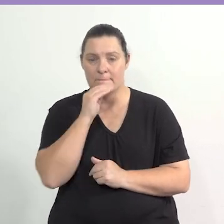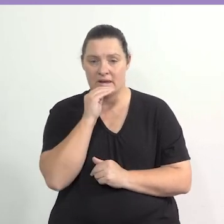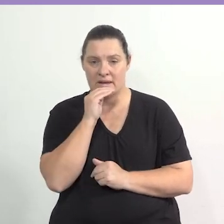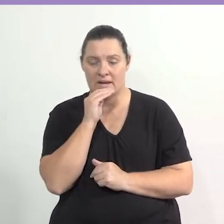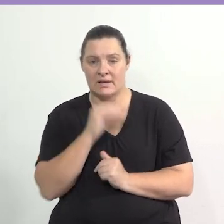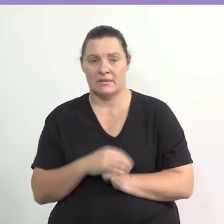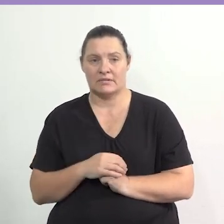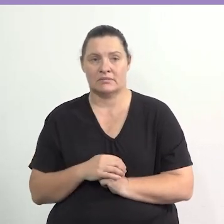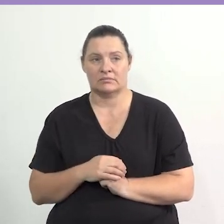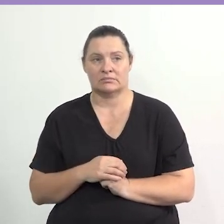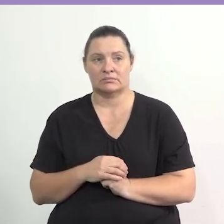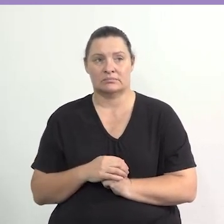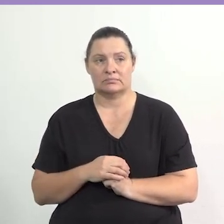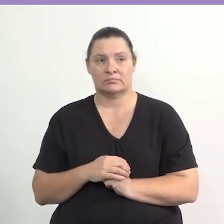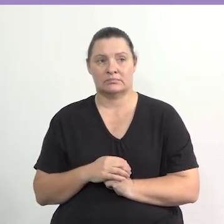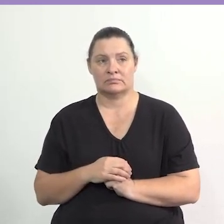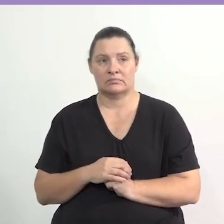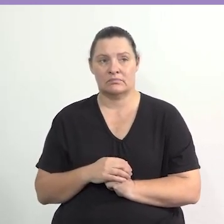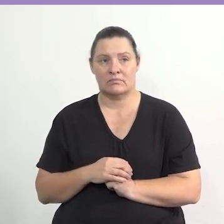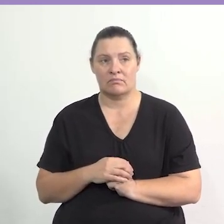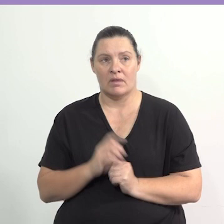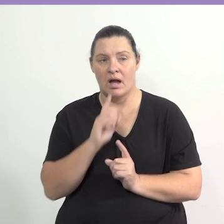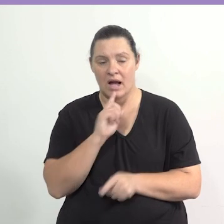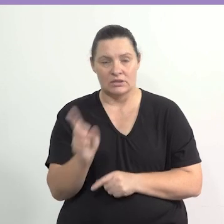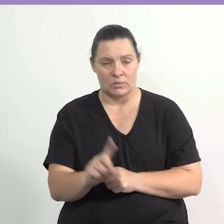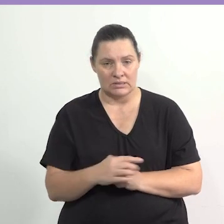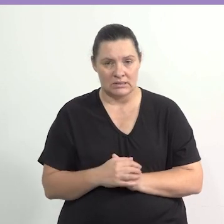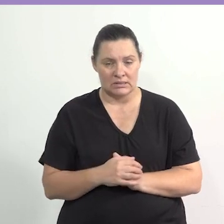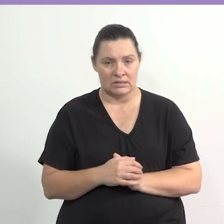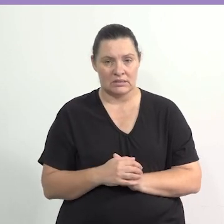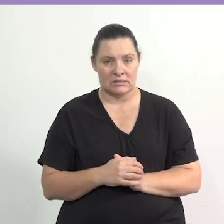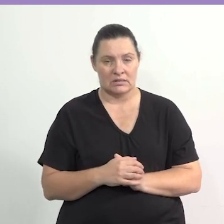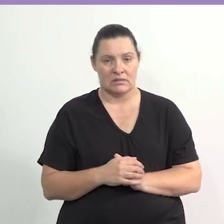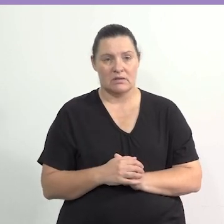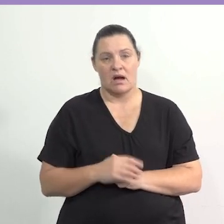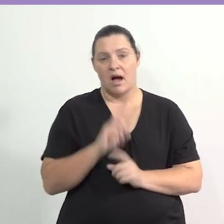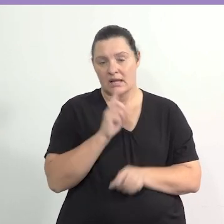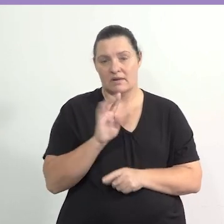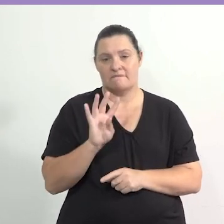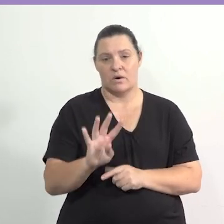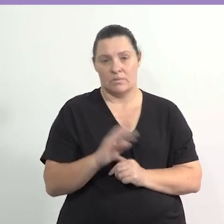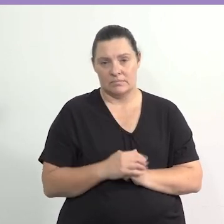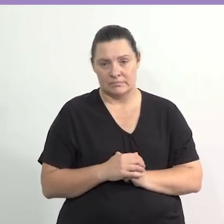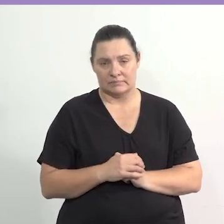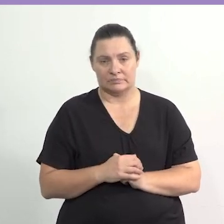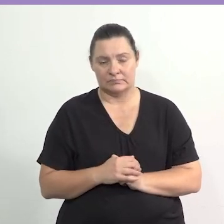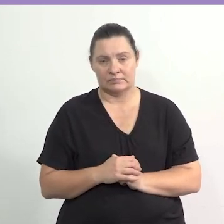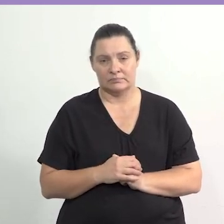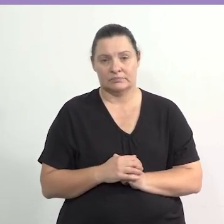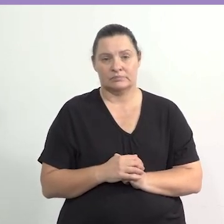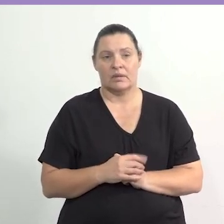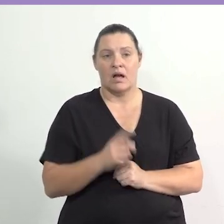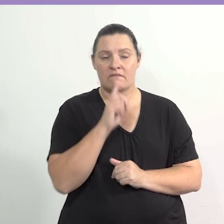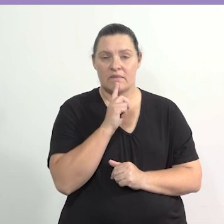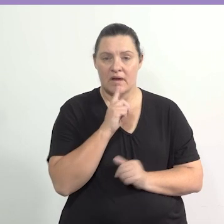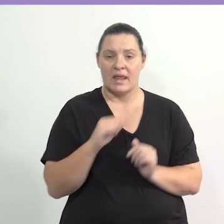4 cubed. And our answer there is going to be a 4. So when we look at